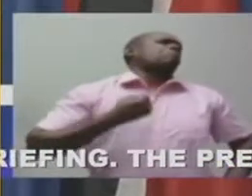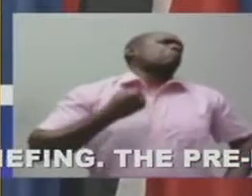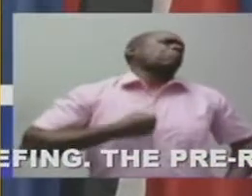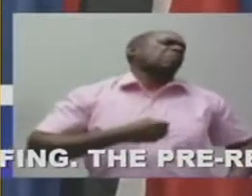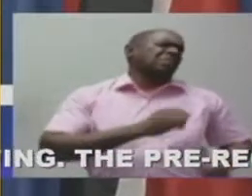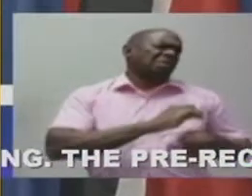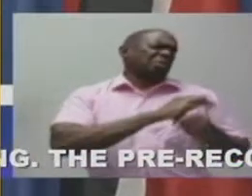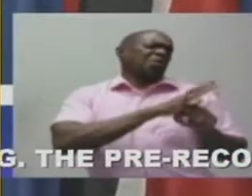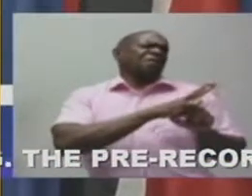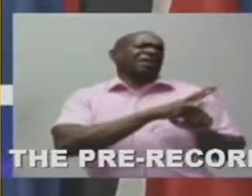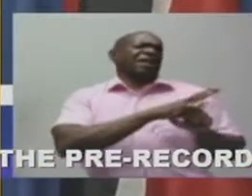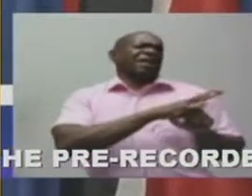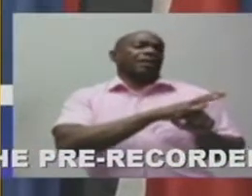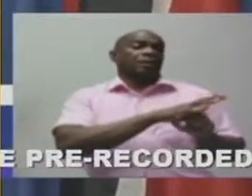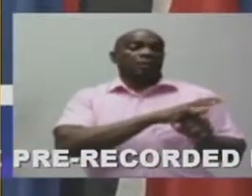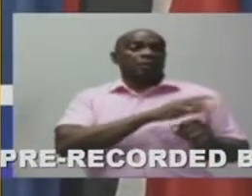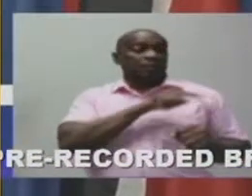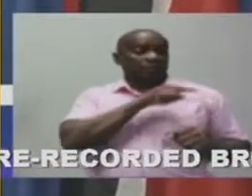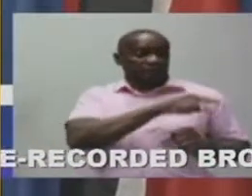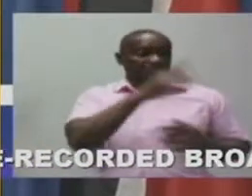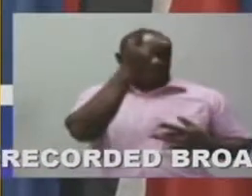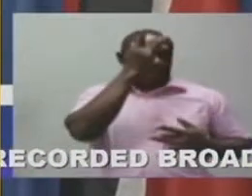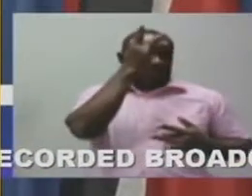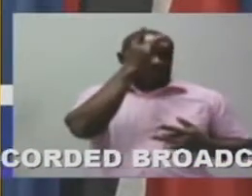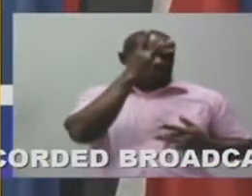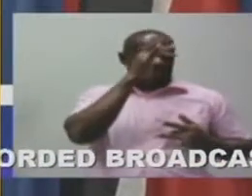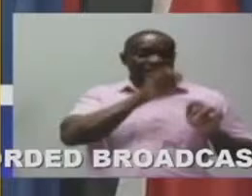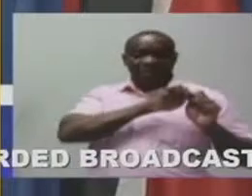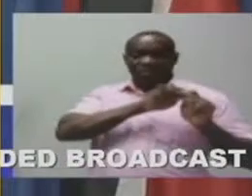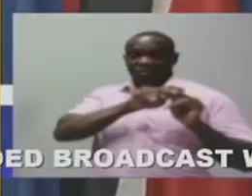know senior citizens who have